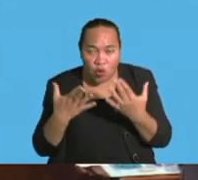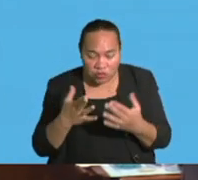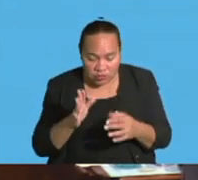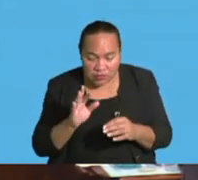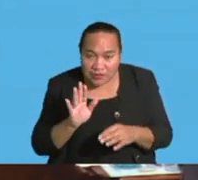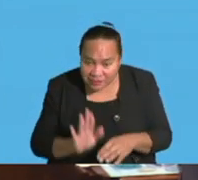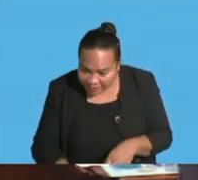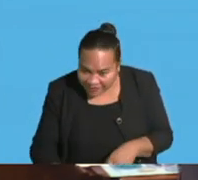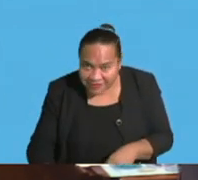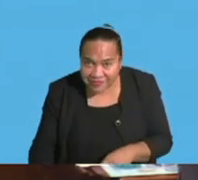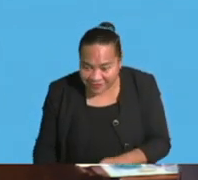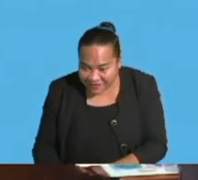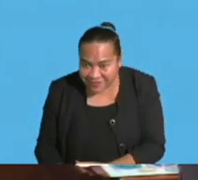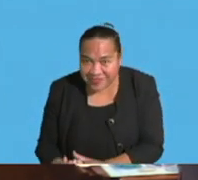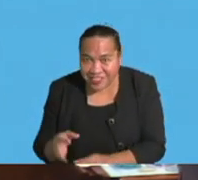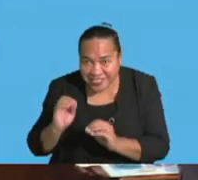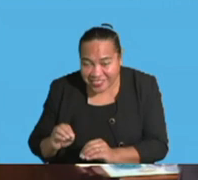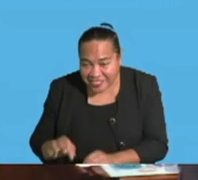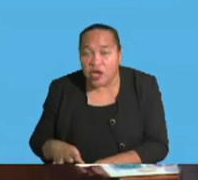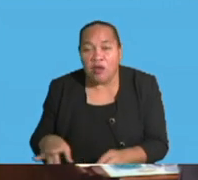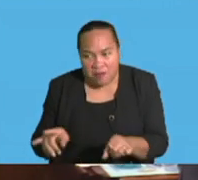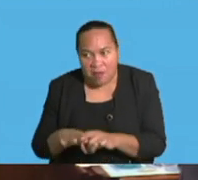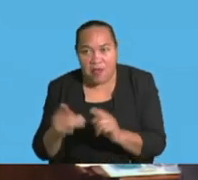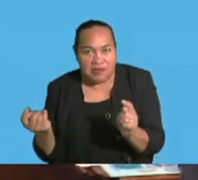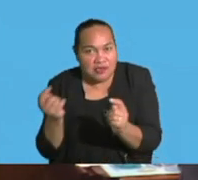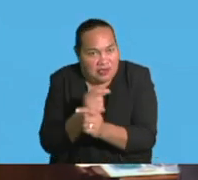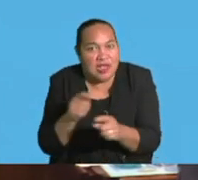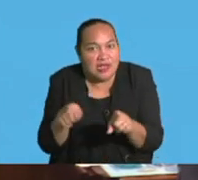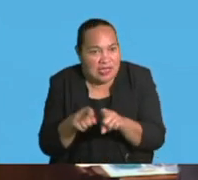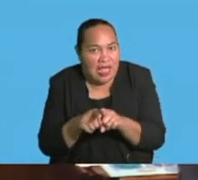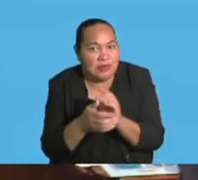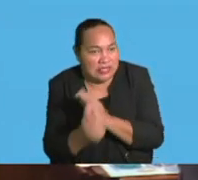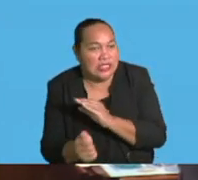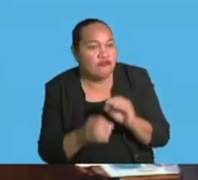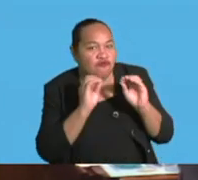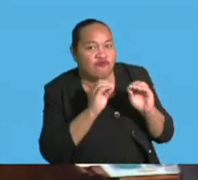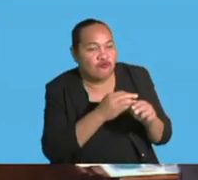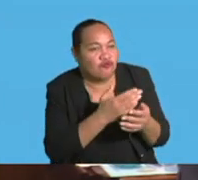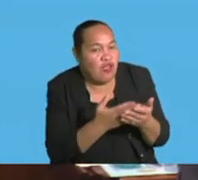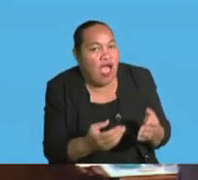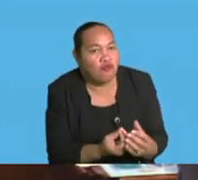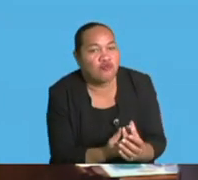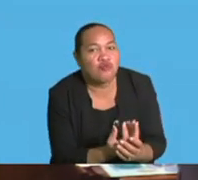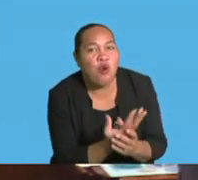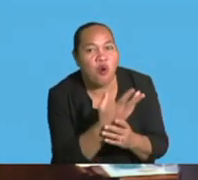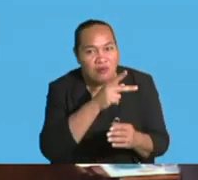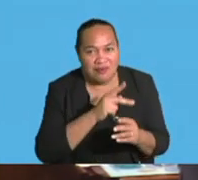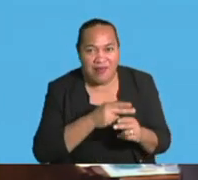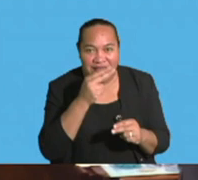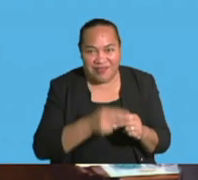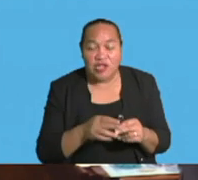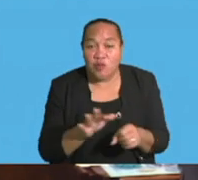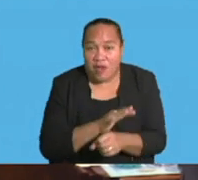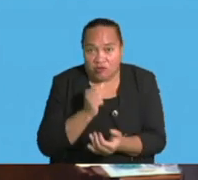could perhaps be transformed into caring for our trees and the environment. This will ensure that the future of